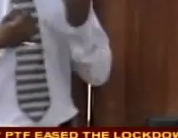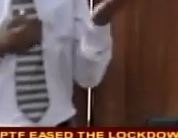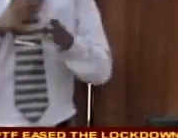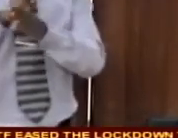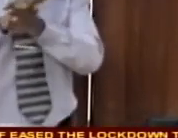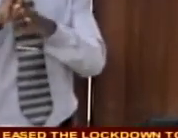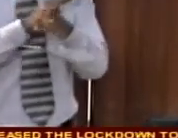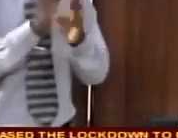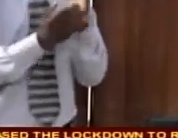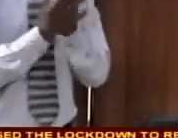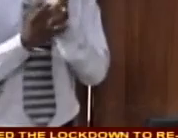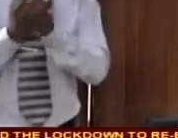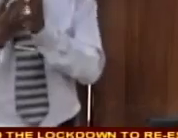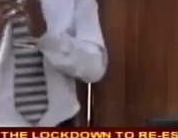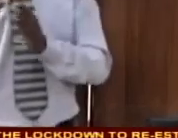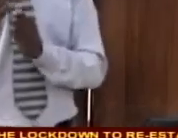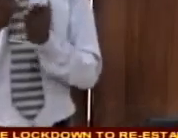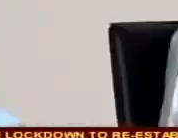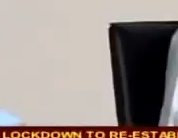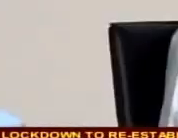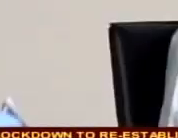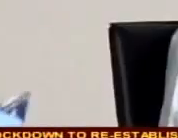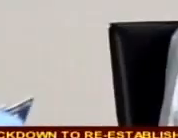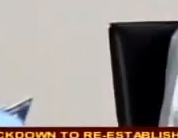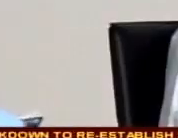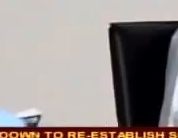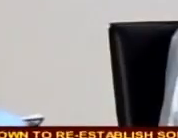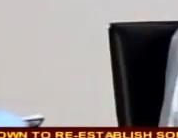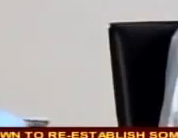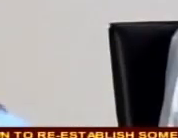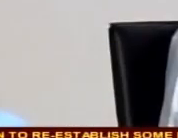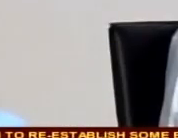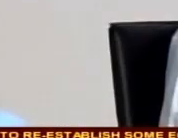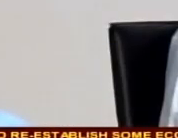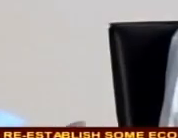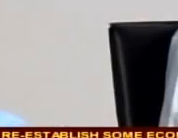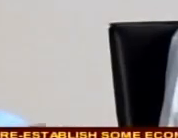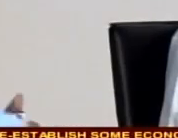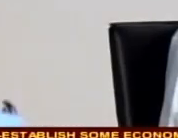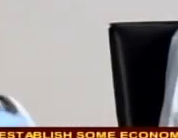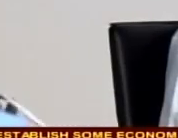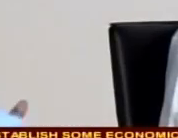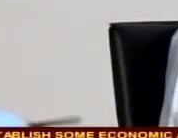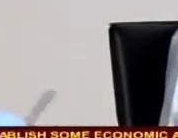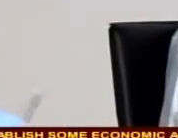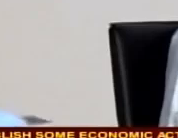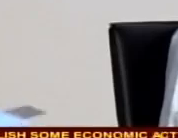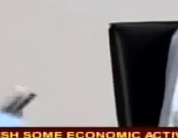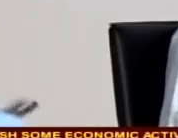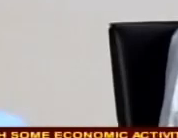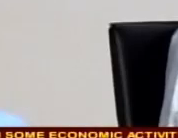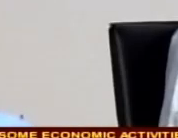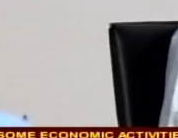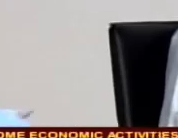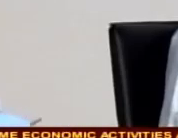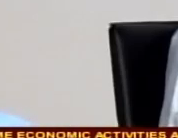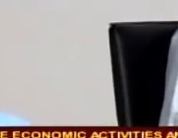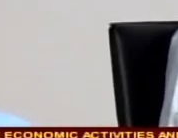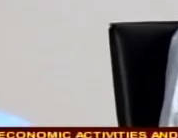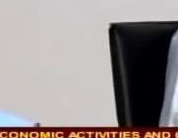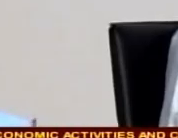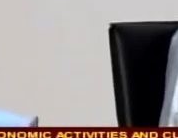businessmen, technicians, and traders. He said things have not been easy because of the lockdown, and they're not getting any, they're